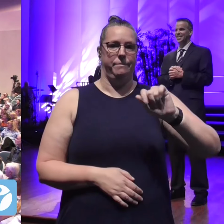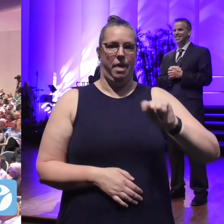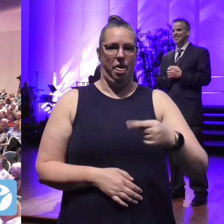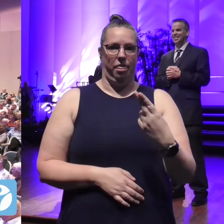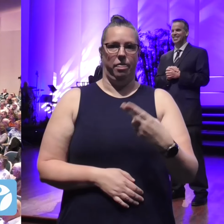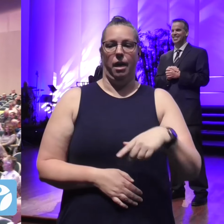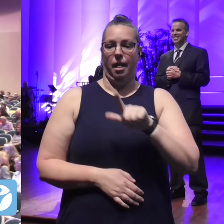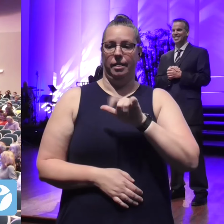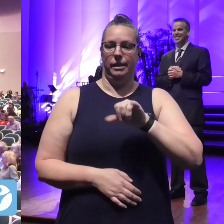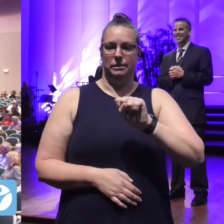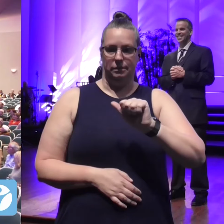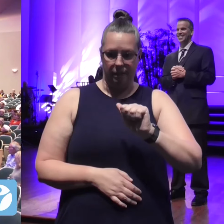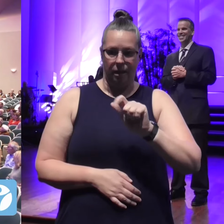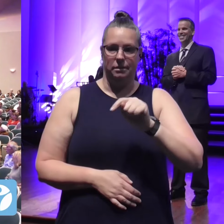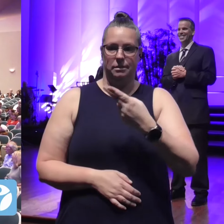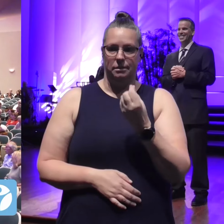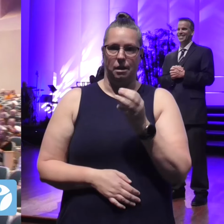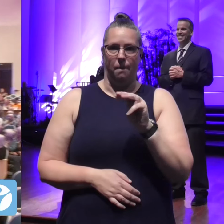Lisa Thompson.